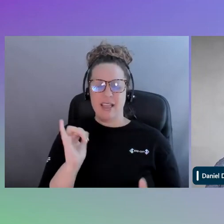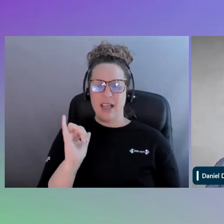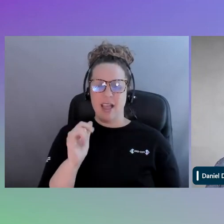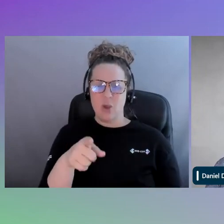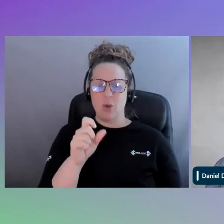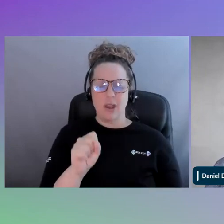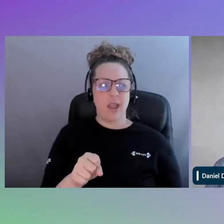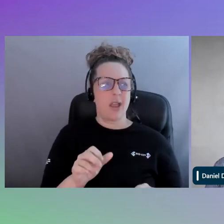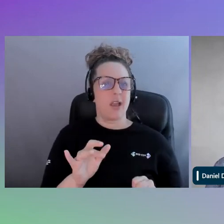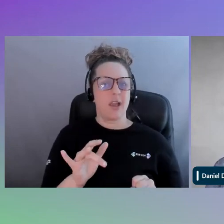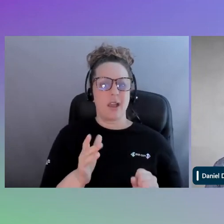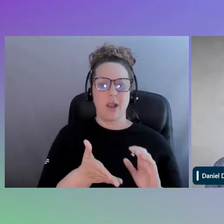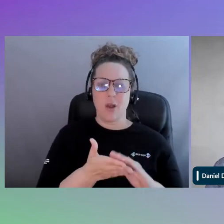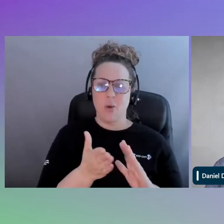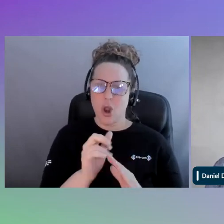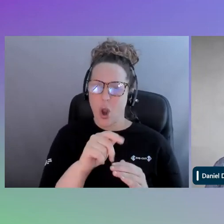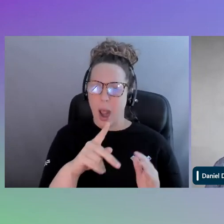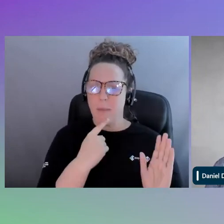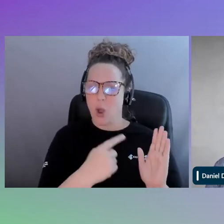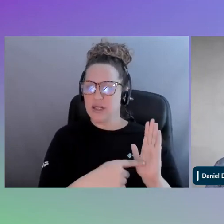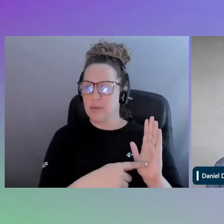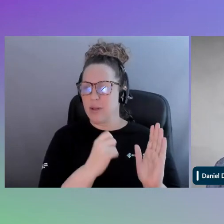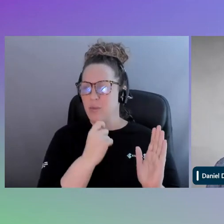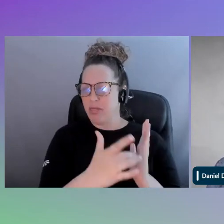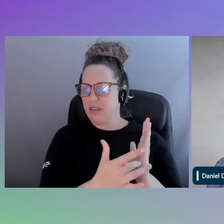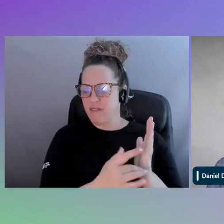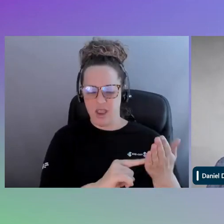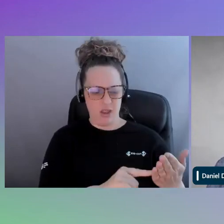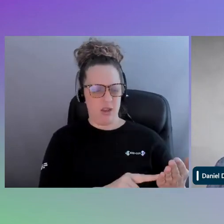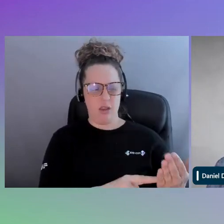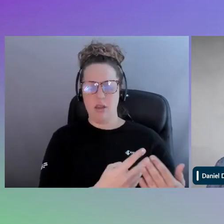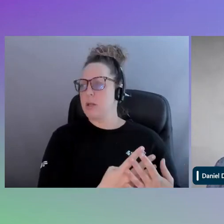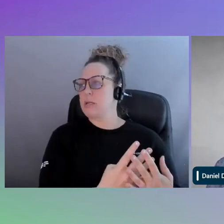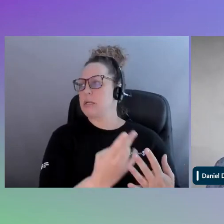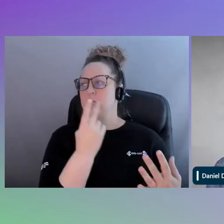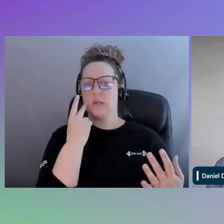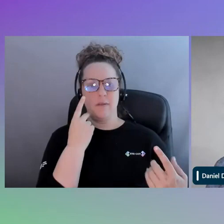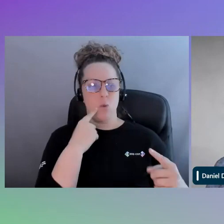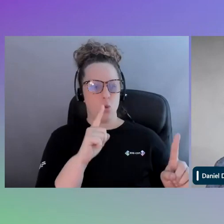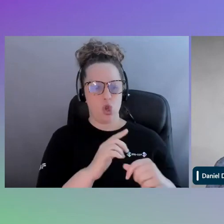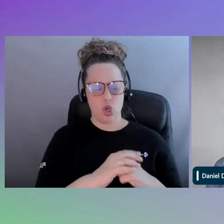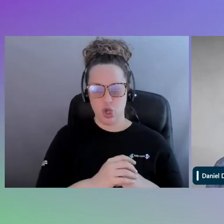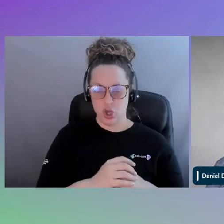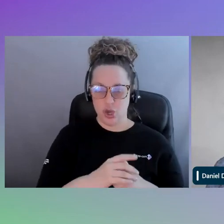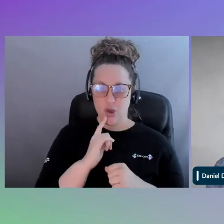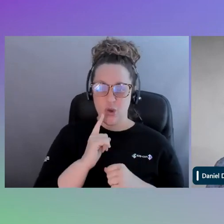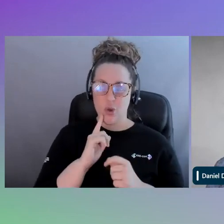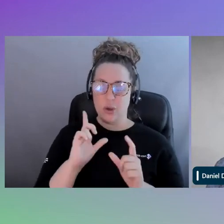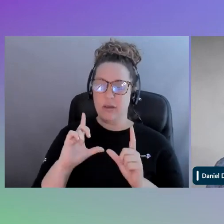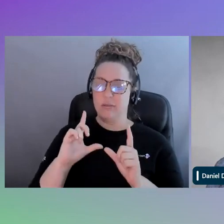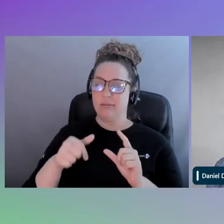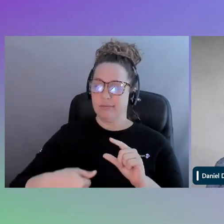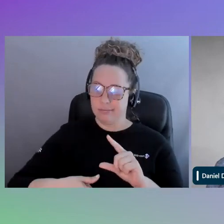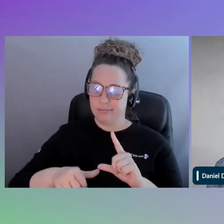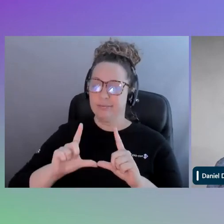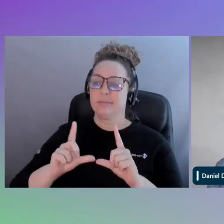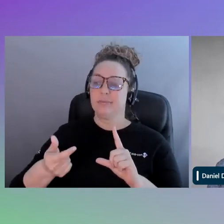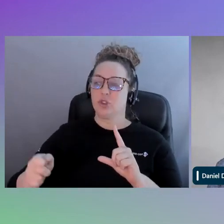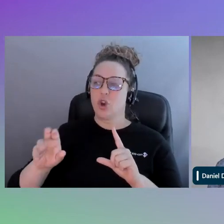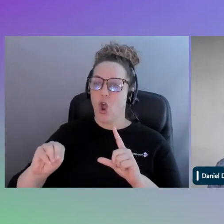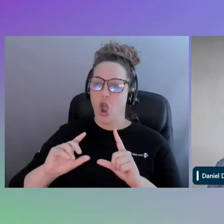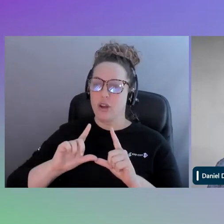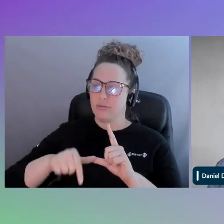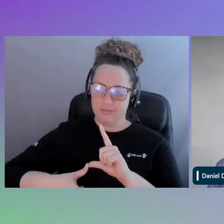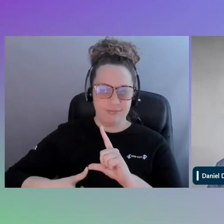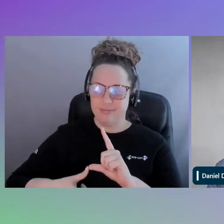can run your app in the simulator or device. You can enable or disable some of these